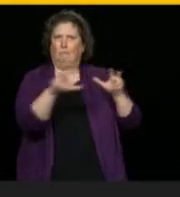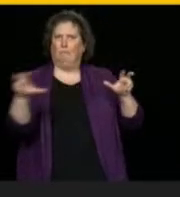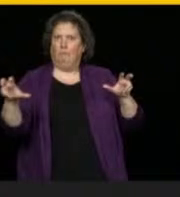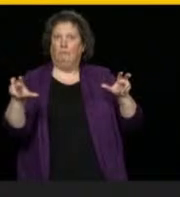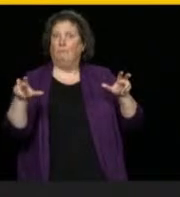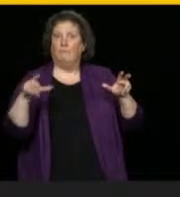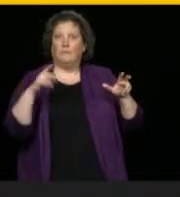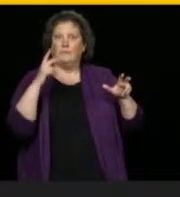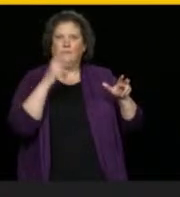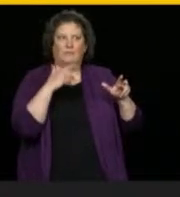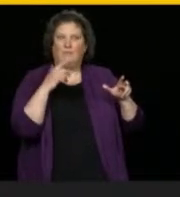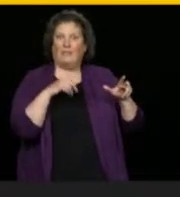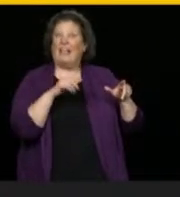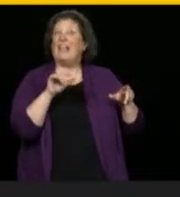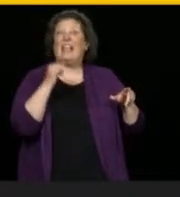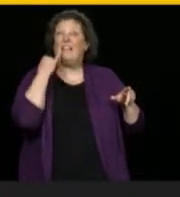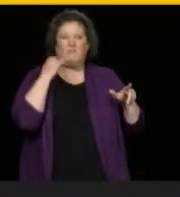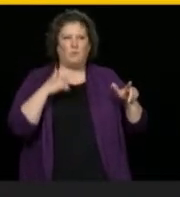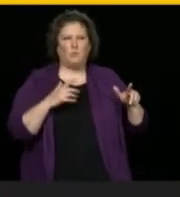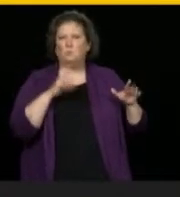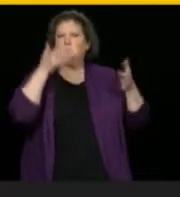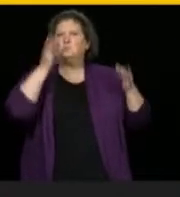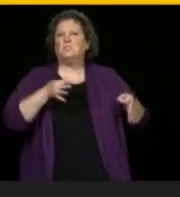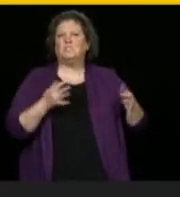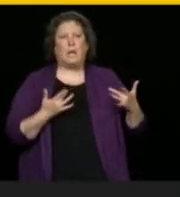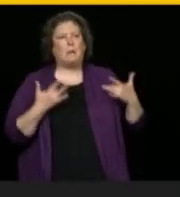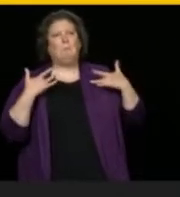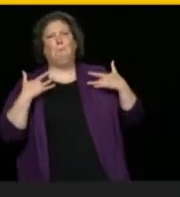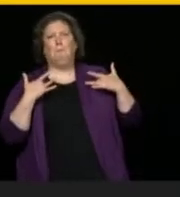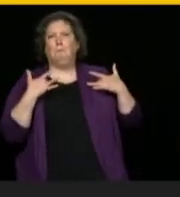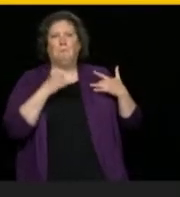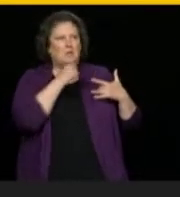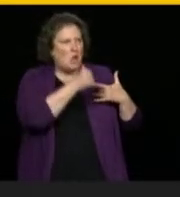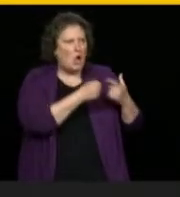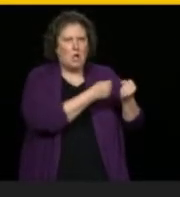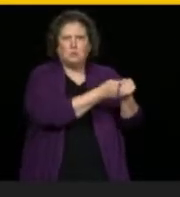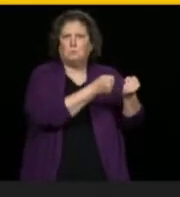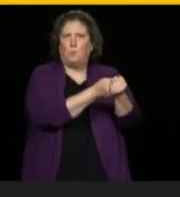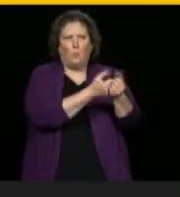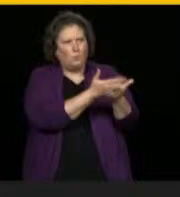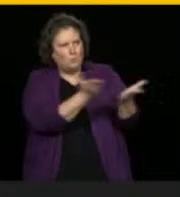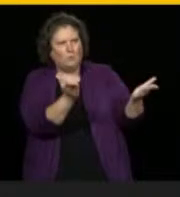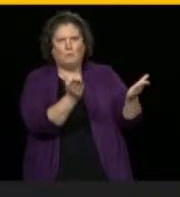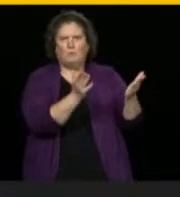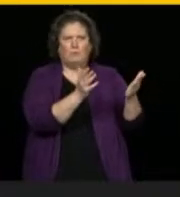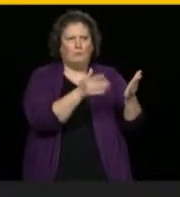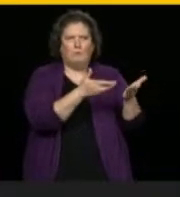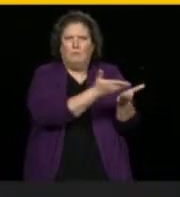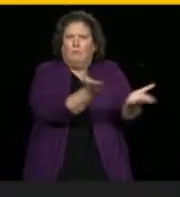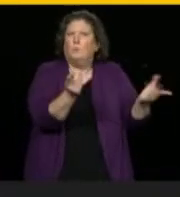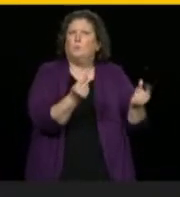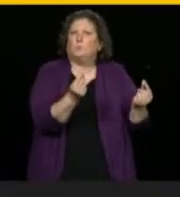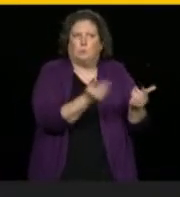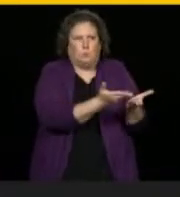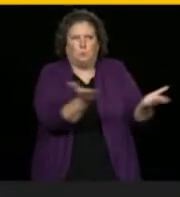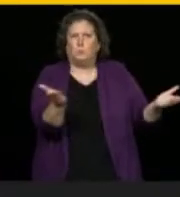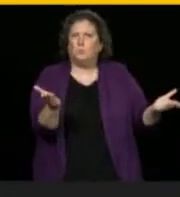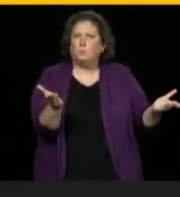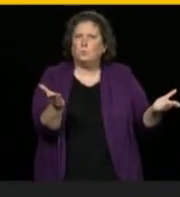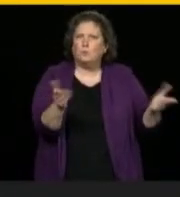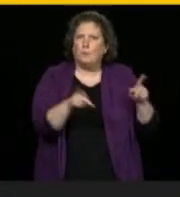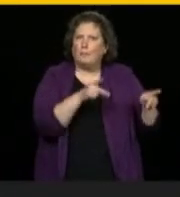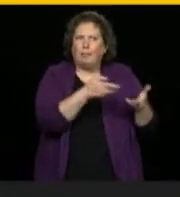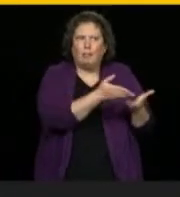support businesses and households, what would Canadians have done? They would have loaded up their credit